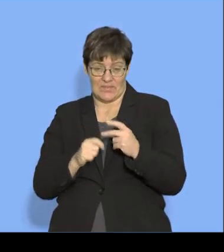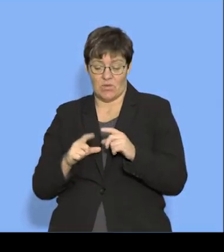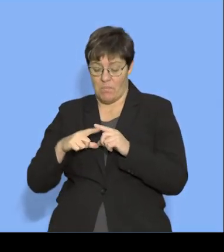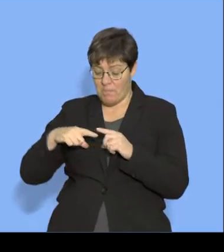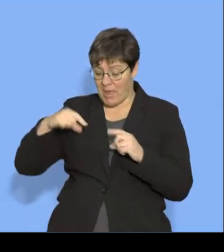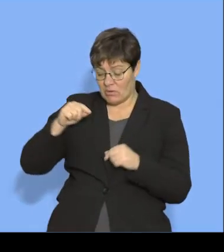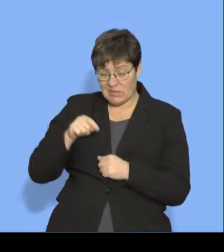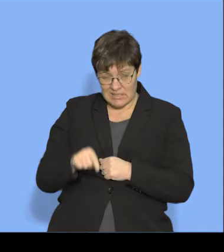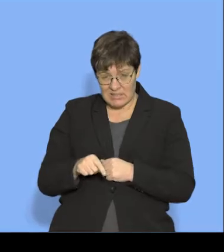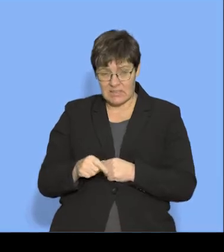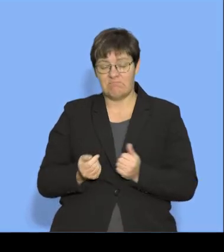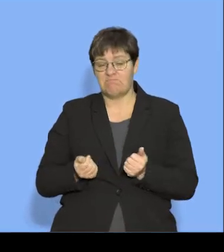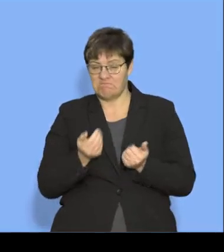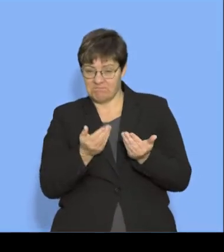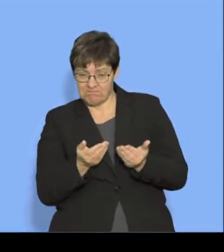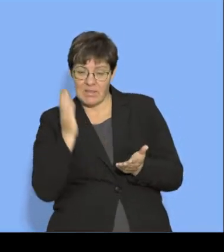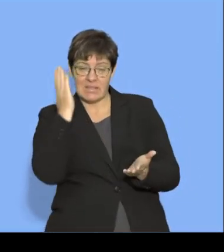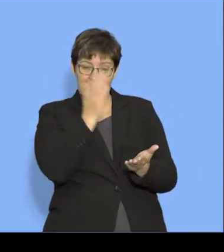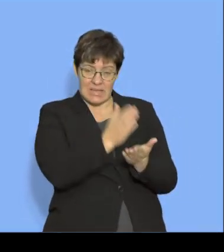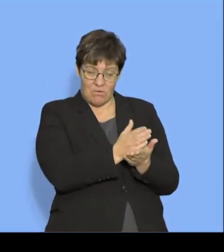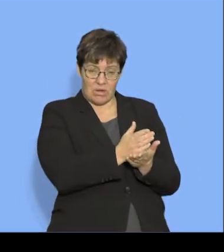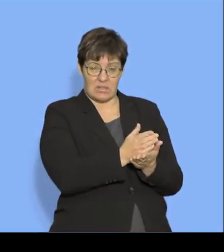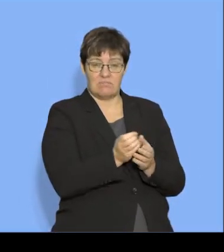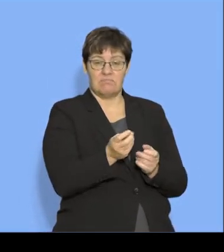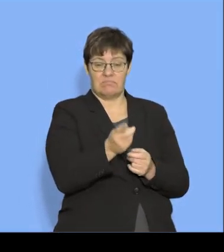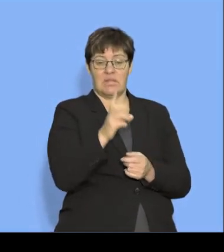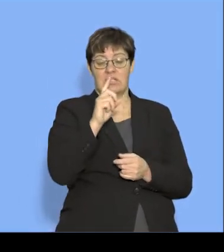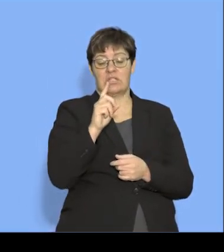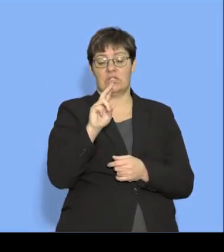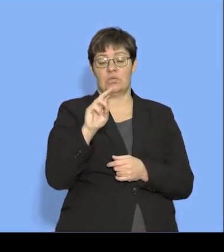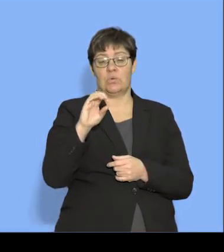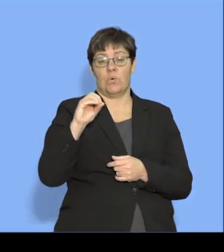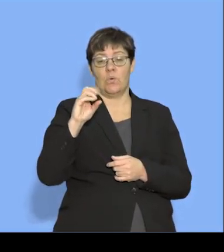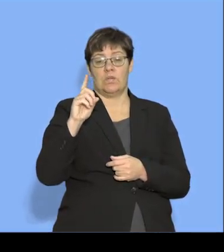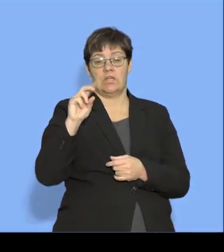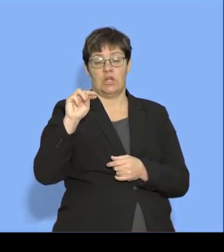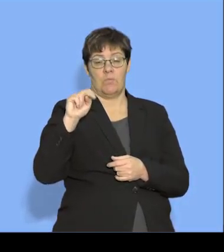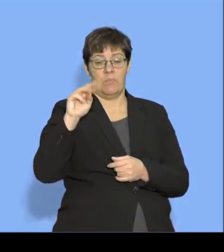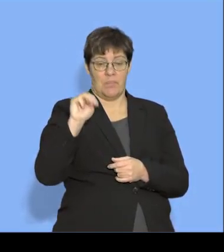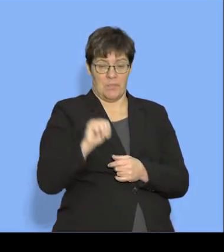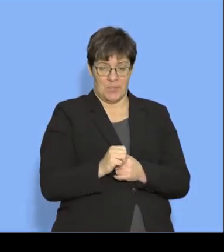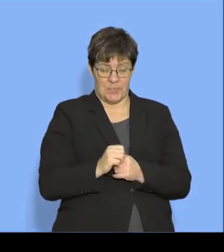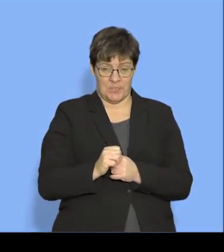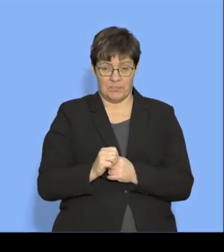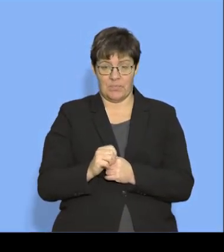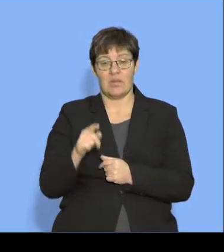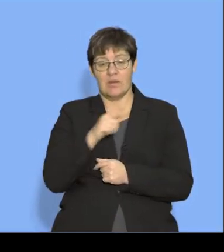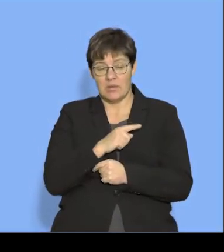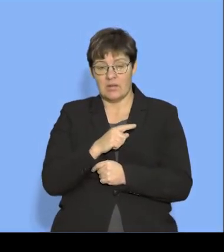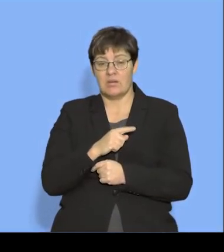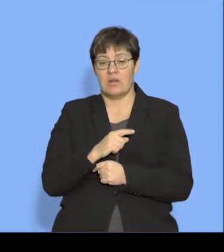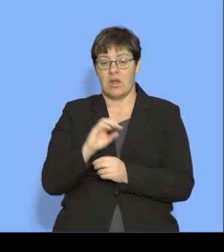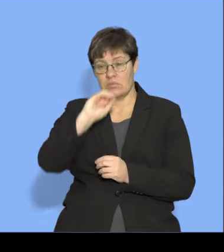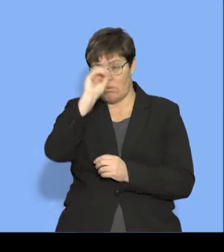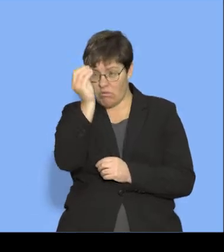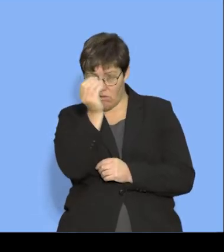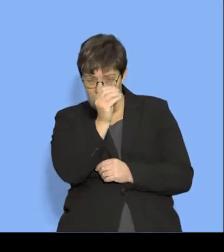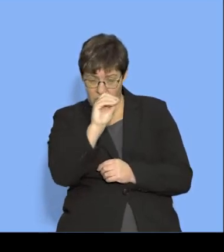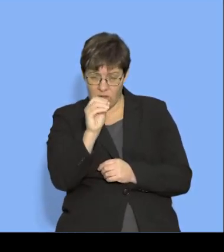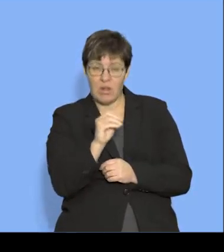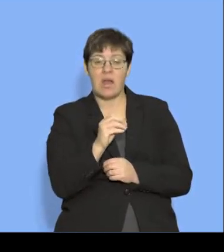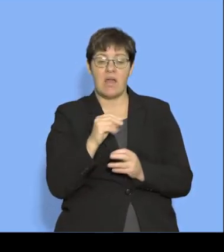see that the pancreas produces secretions directly into the duodenum. As we continue into the small